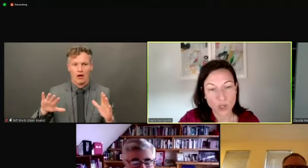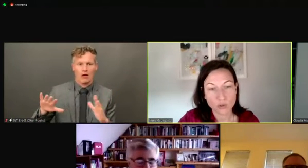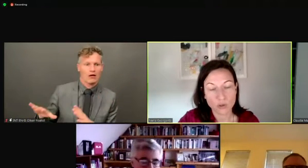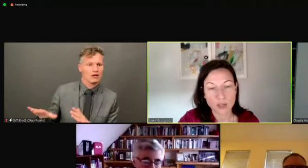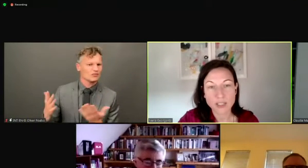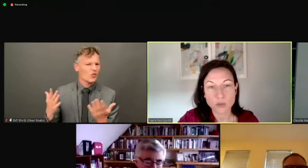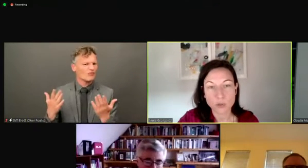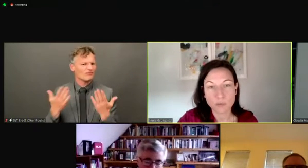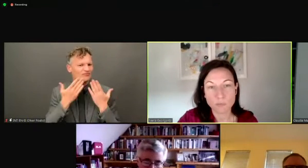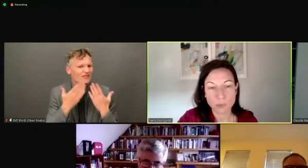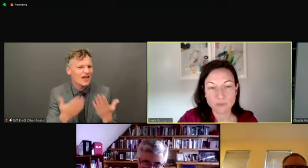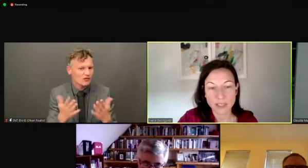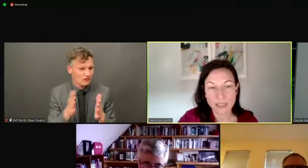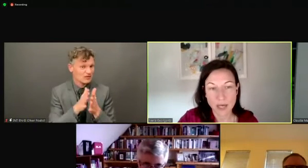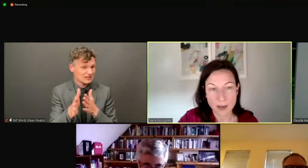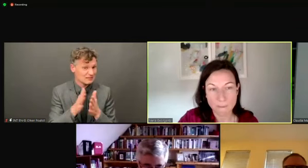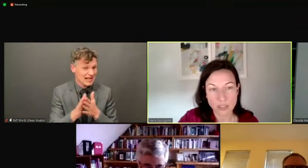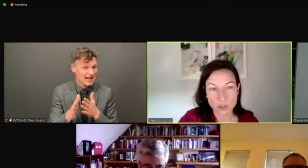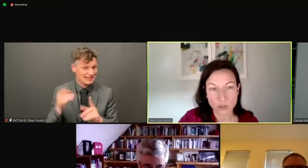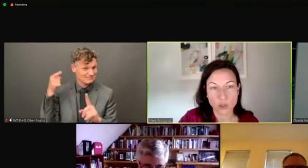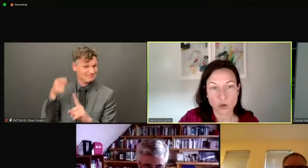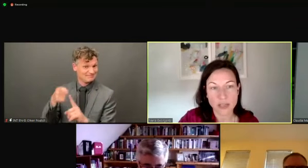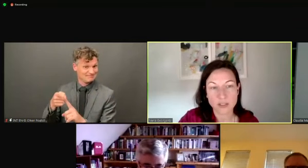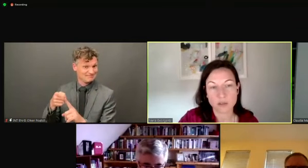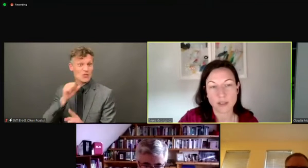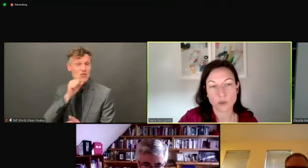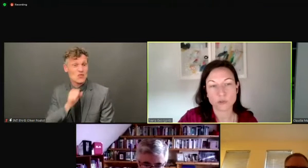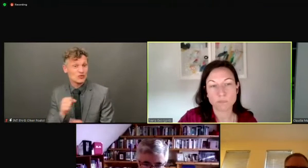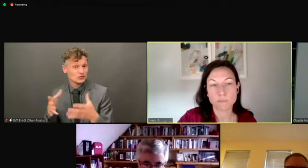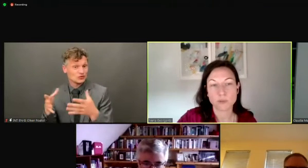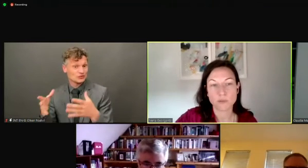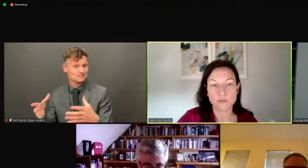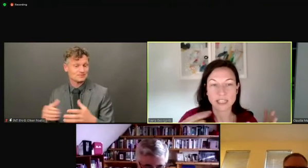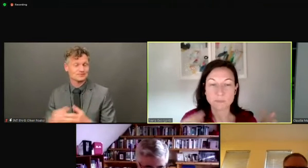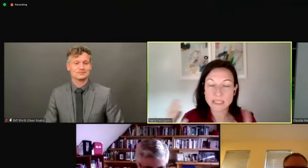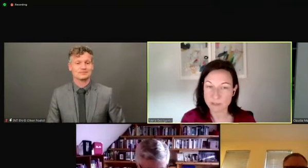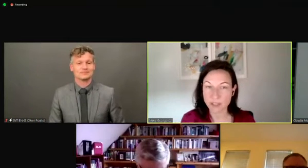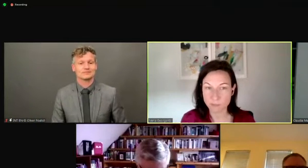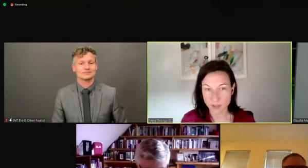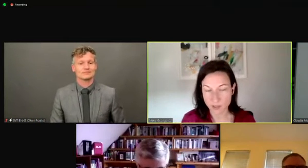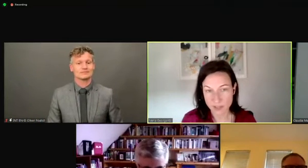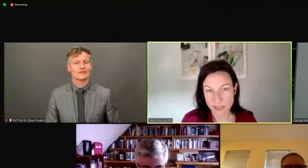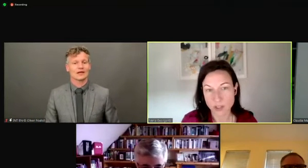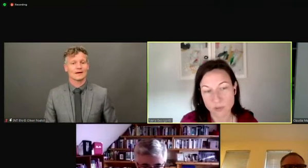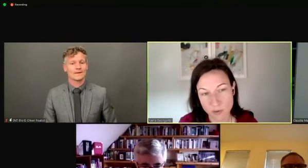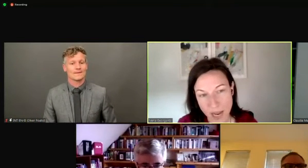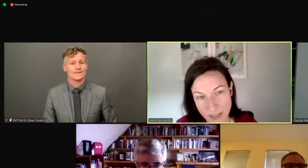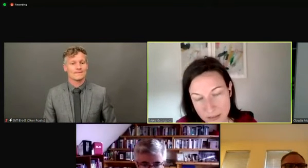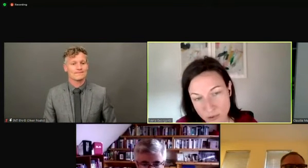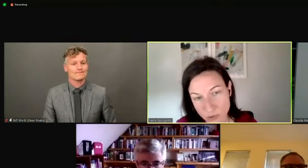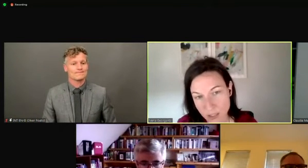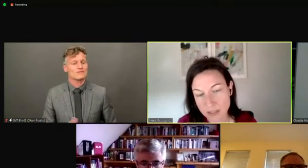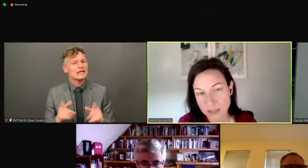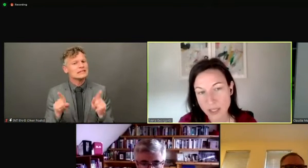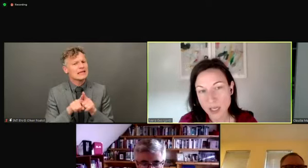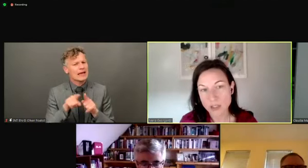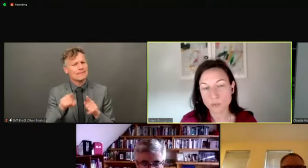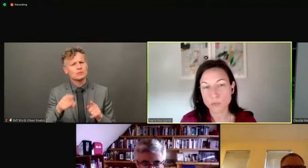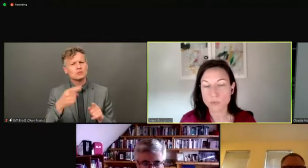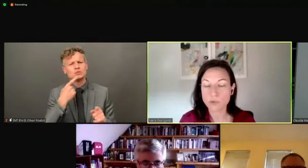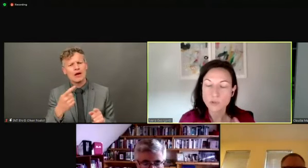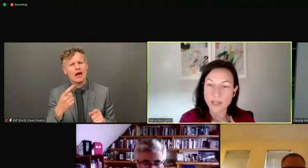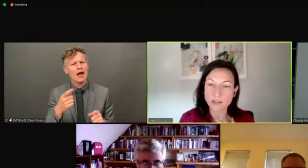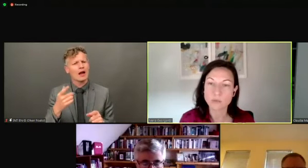persons. So Claudia, you also briefly mentioned in your answer that older people face specific barriers in terms of their access to justice.